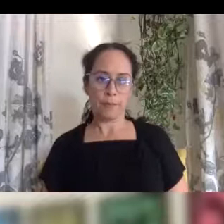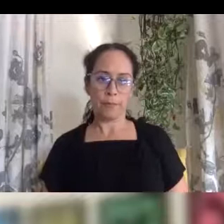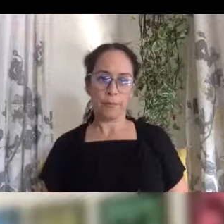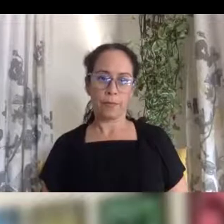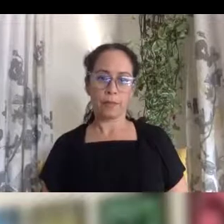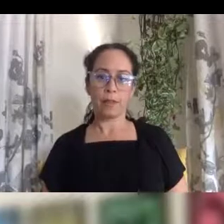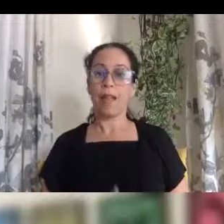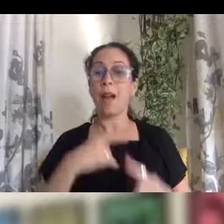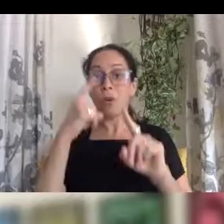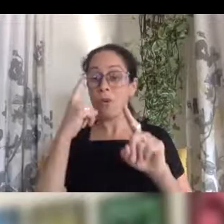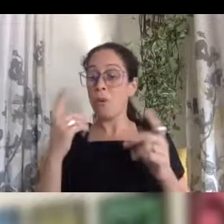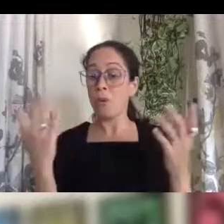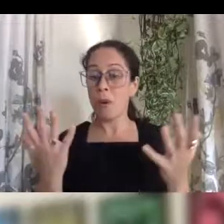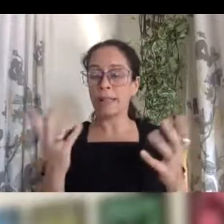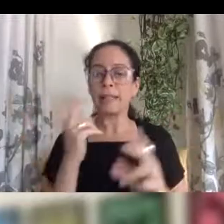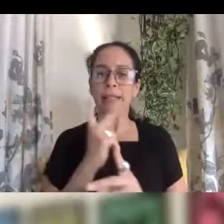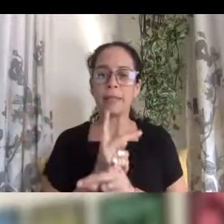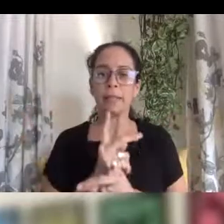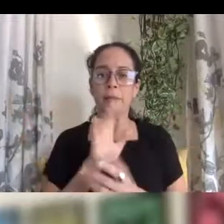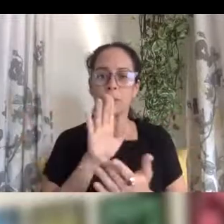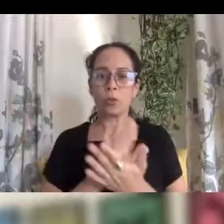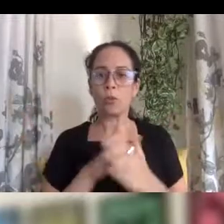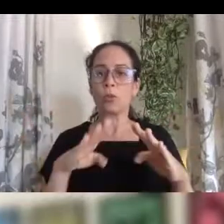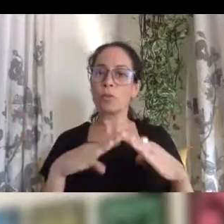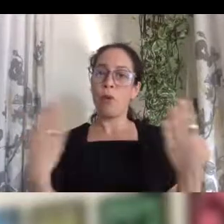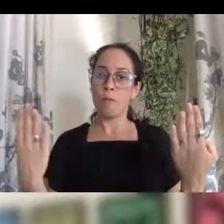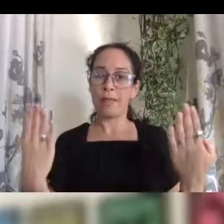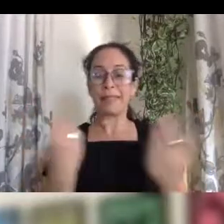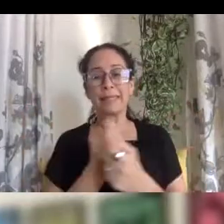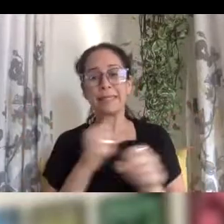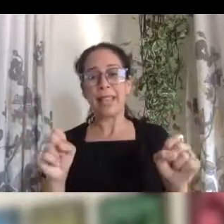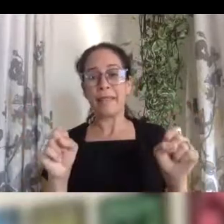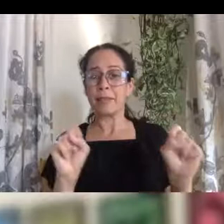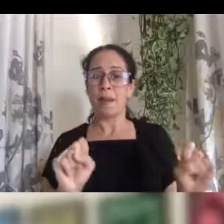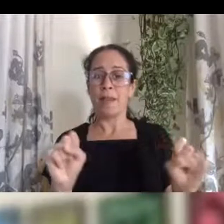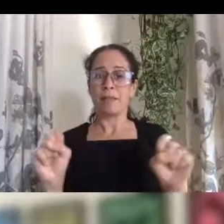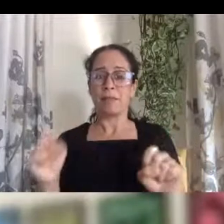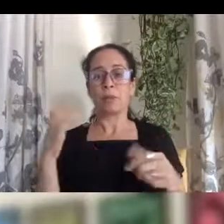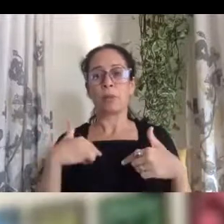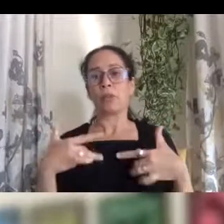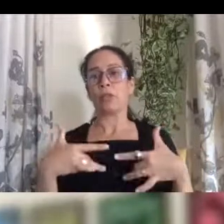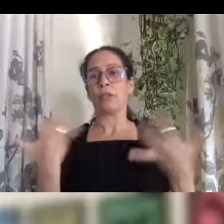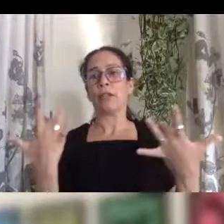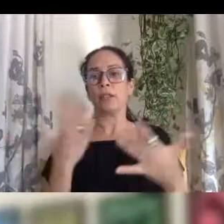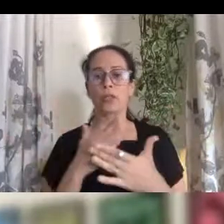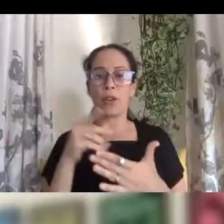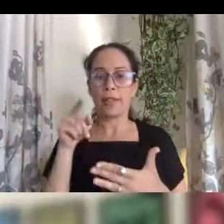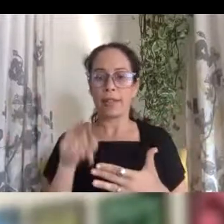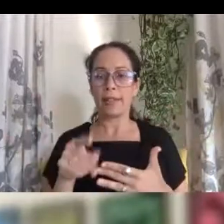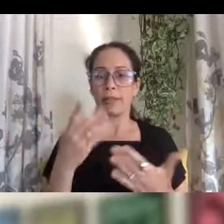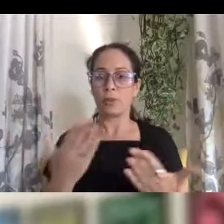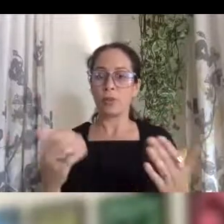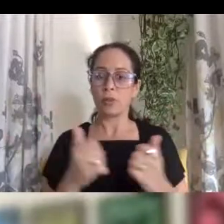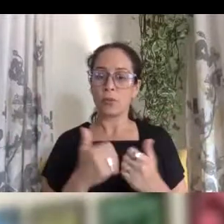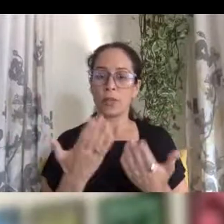And our goal is to keep schools open as safely as possible. And that's why we're so happy to share this resource with